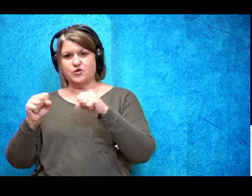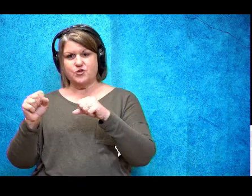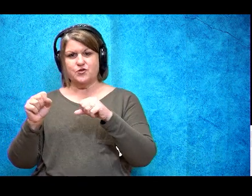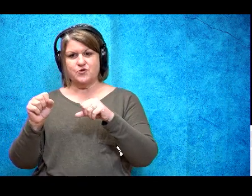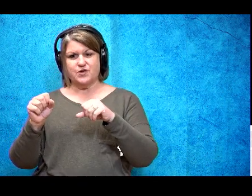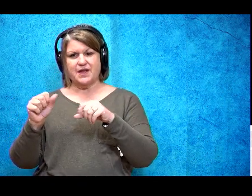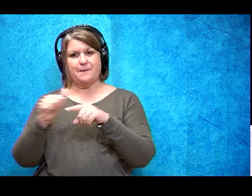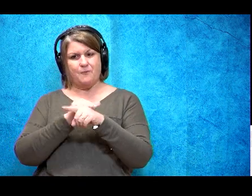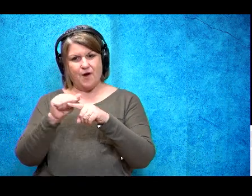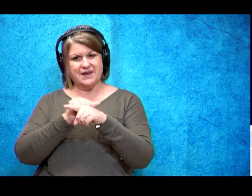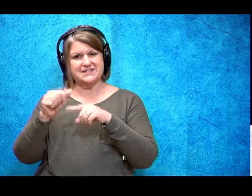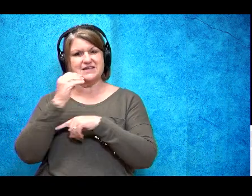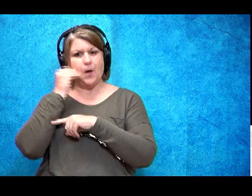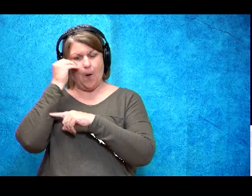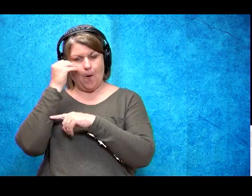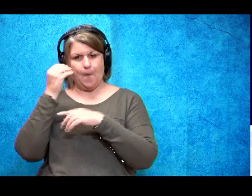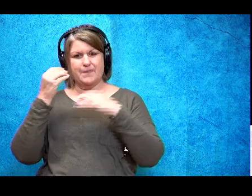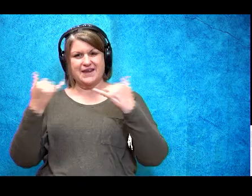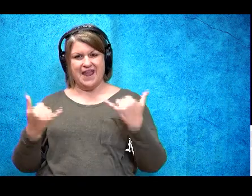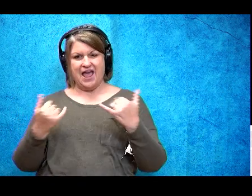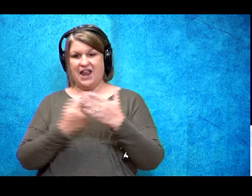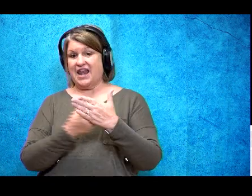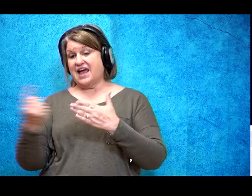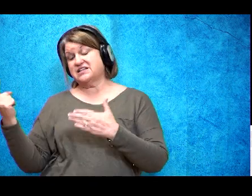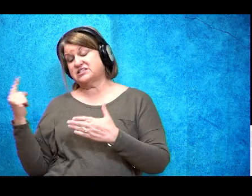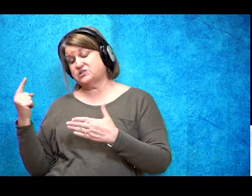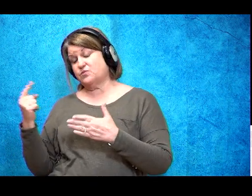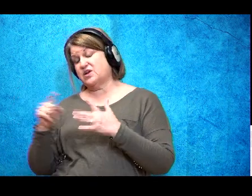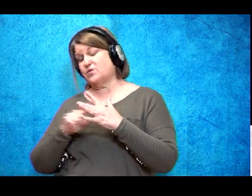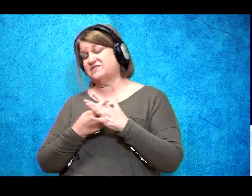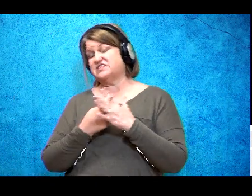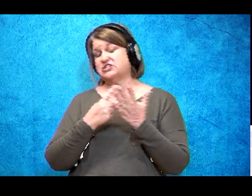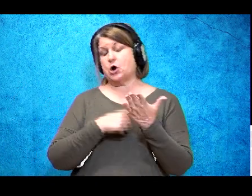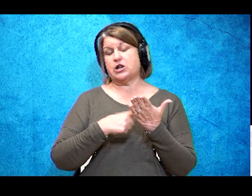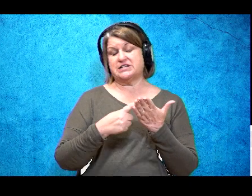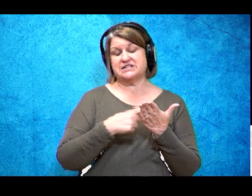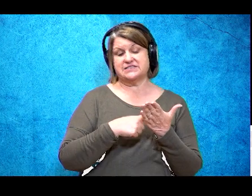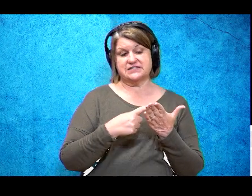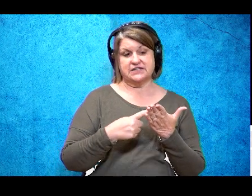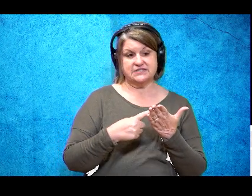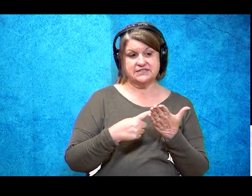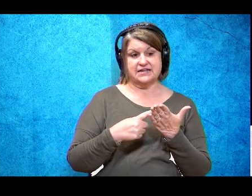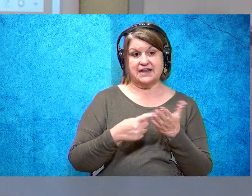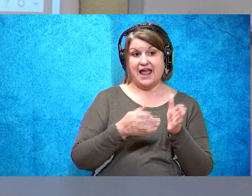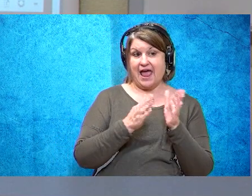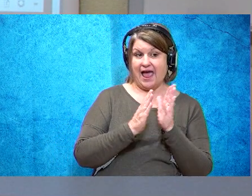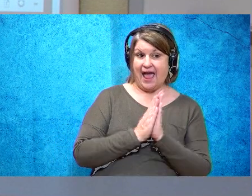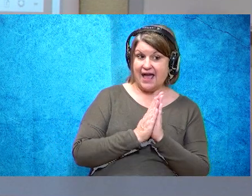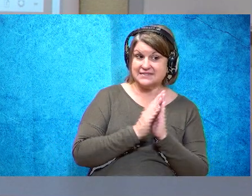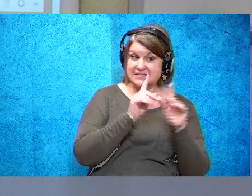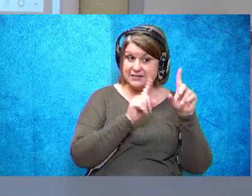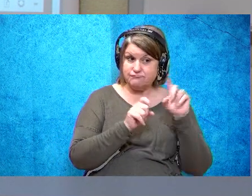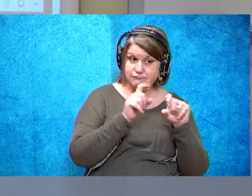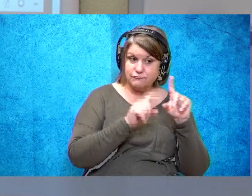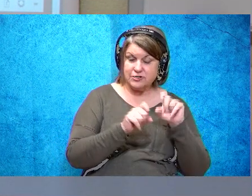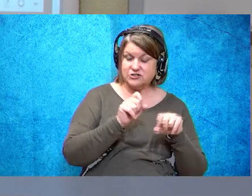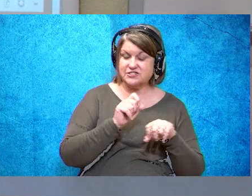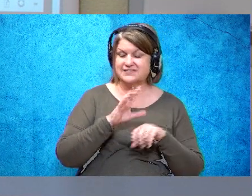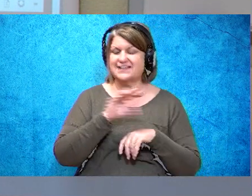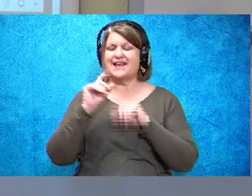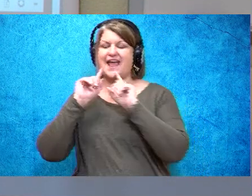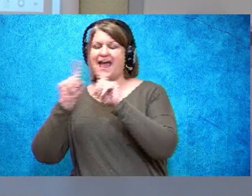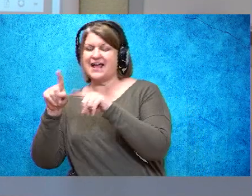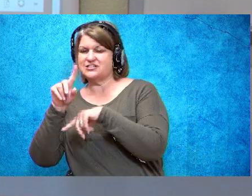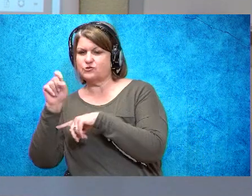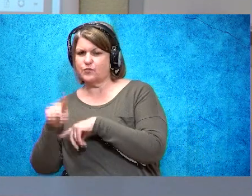All right, let's talk about, last week we started talking about asking and answering questions. Do you remember why I said good readers